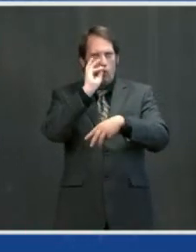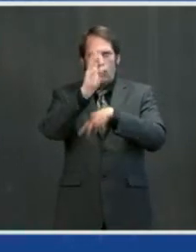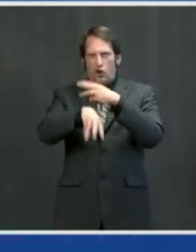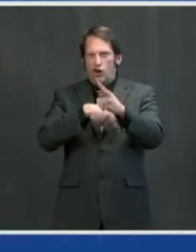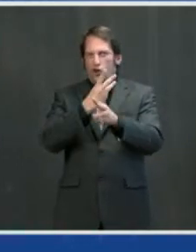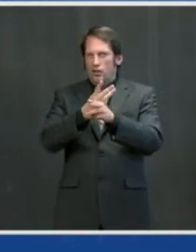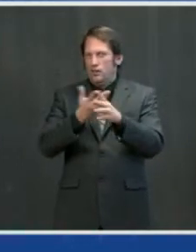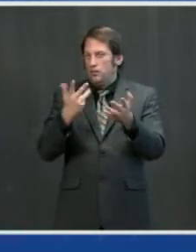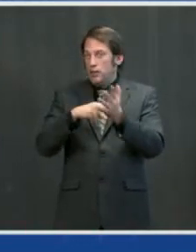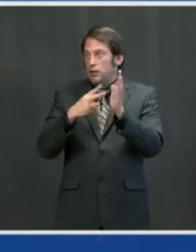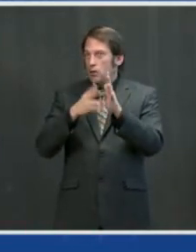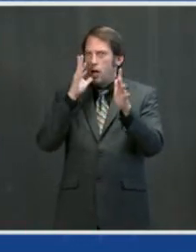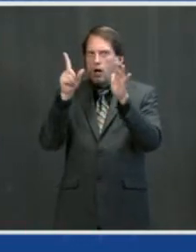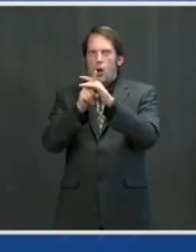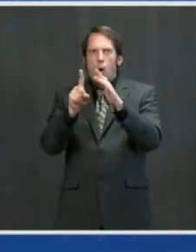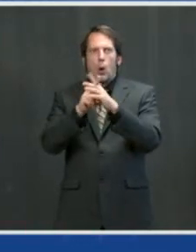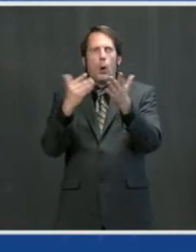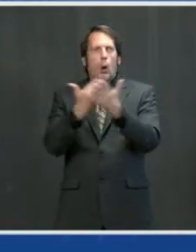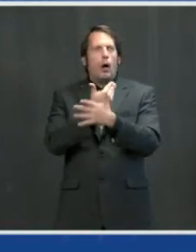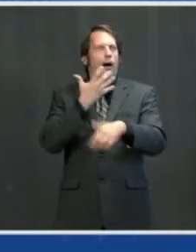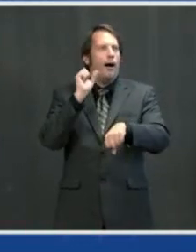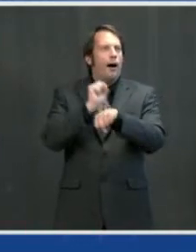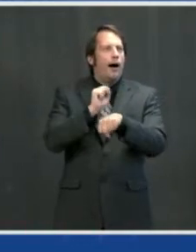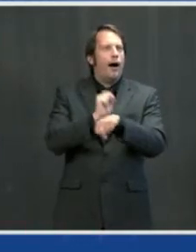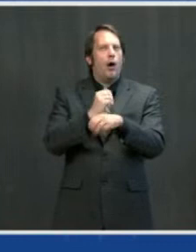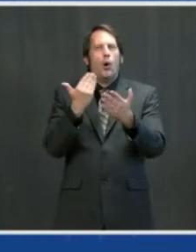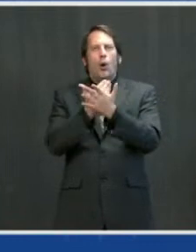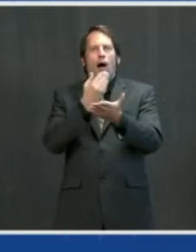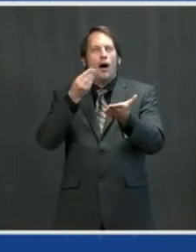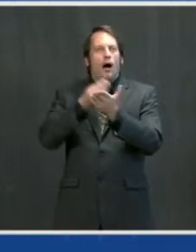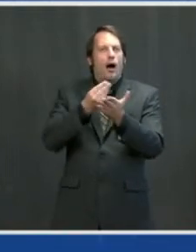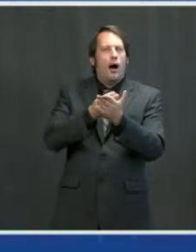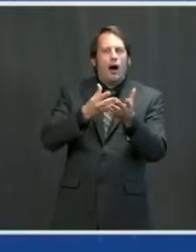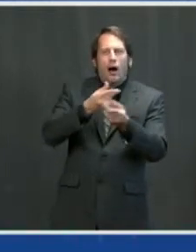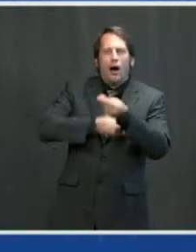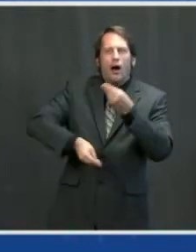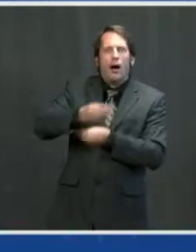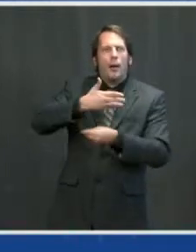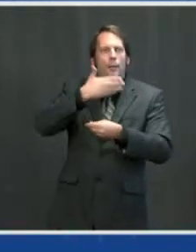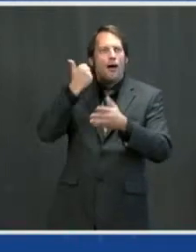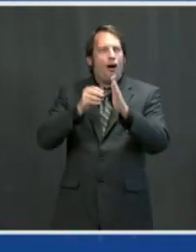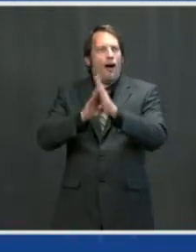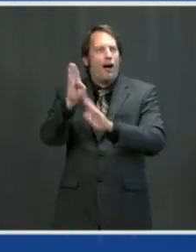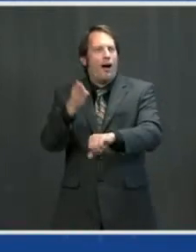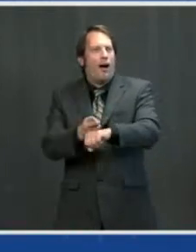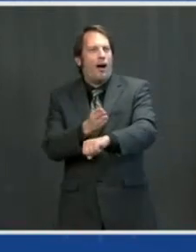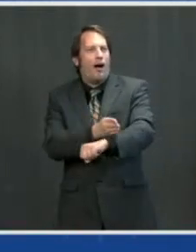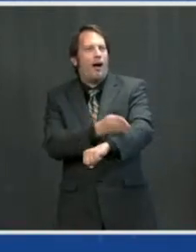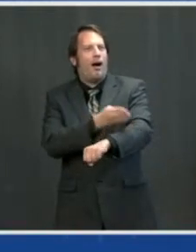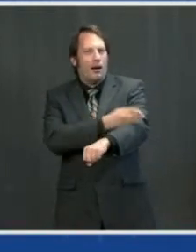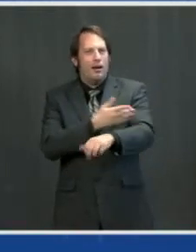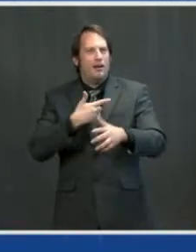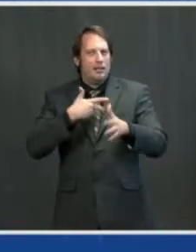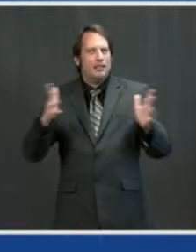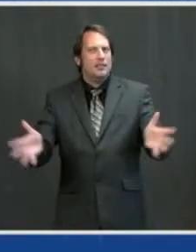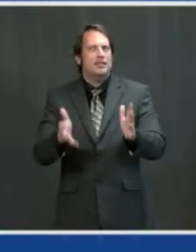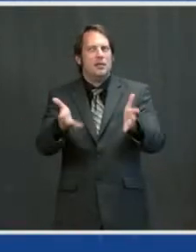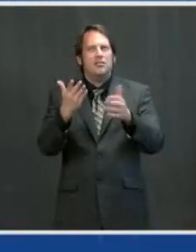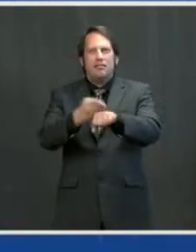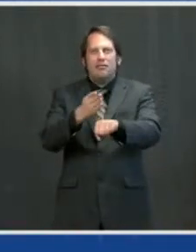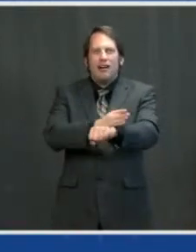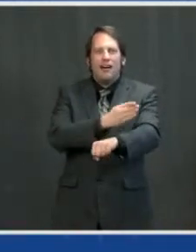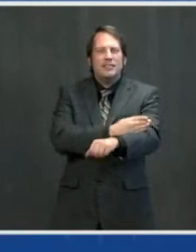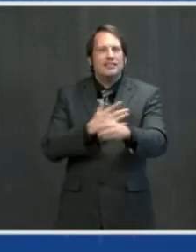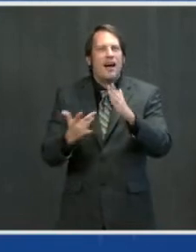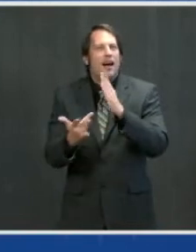that Japan and the U.S. will work together on the promotion of R&D on various areas,